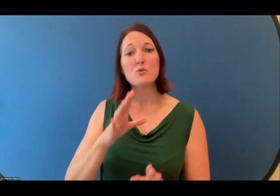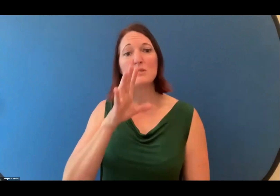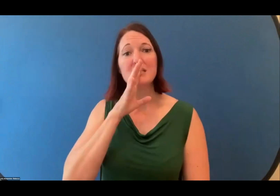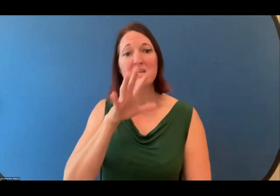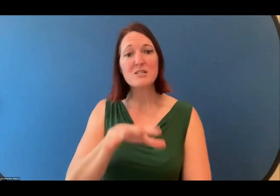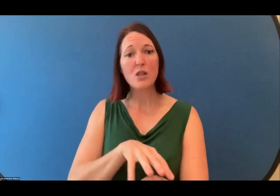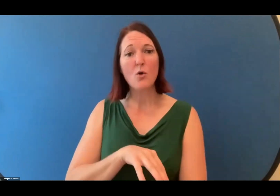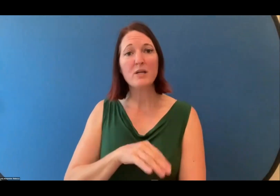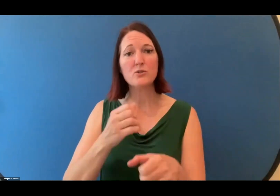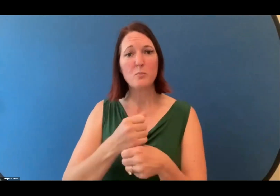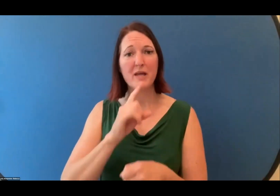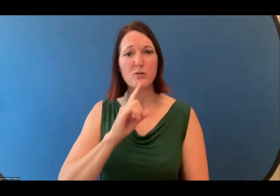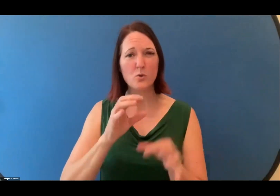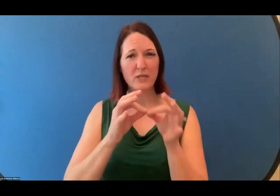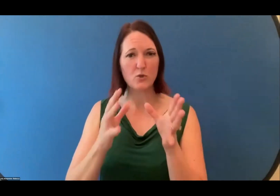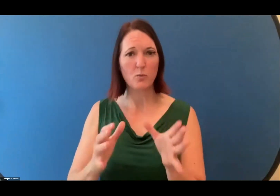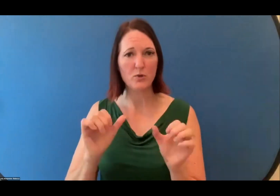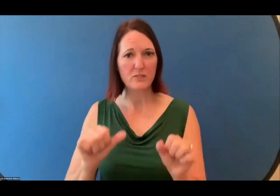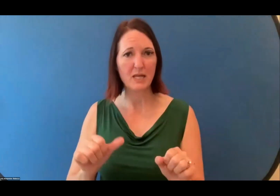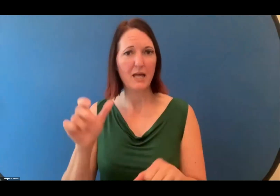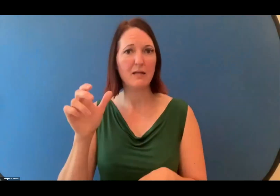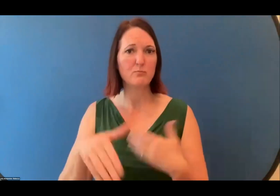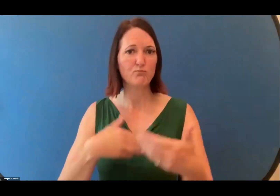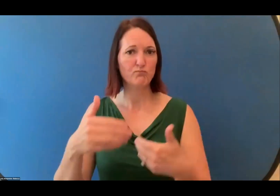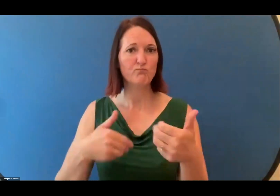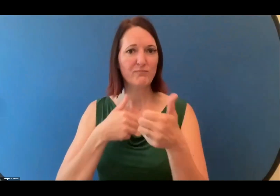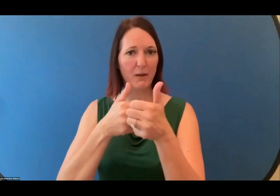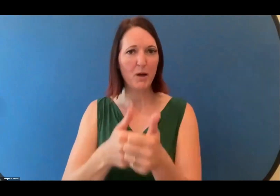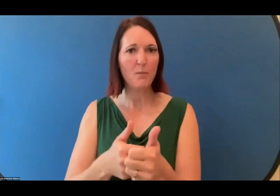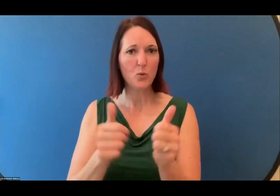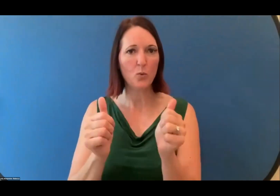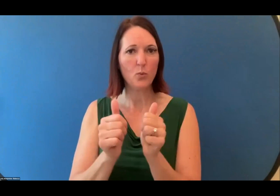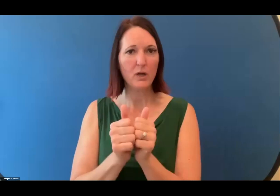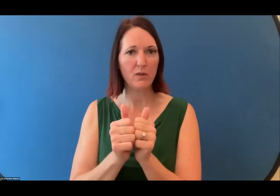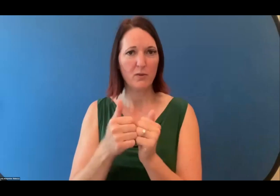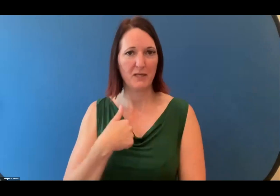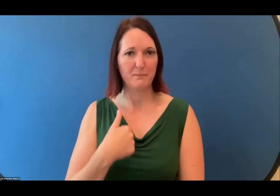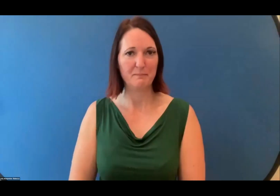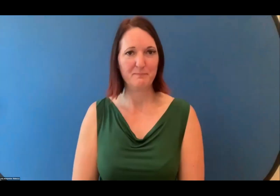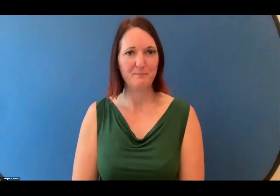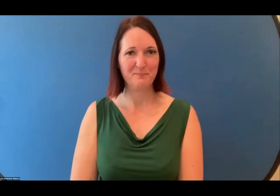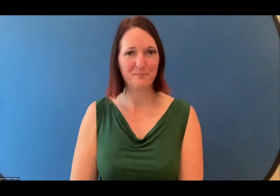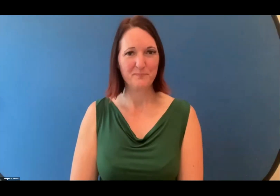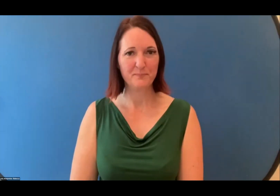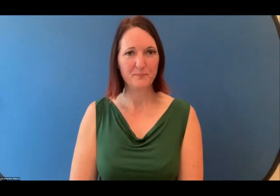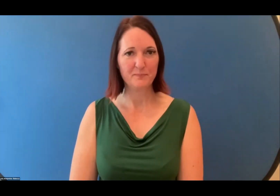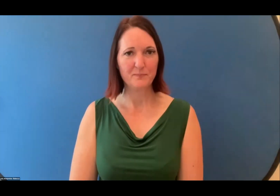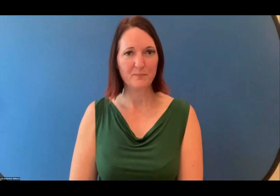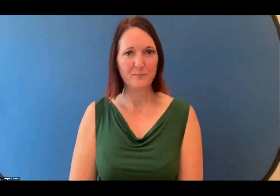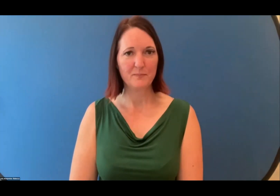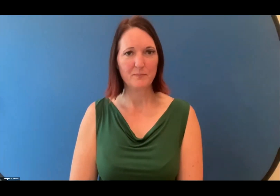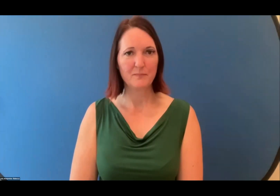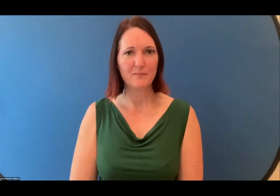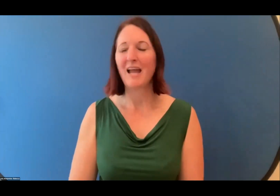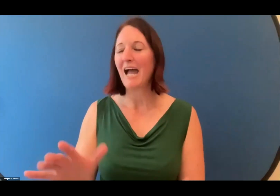that our interpreters can actually keep up with me. So it's not that